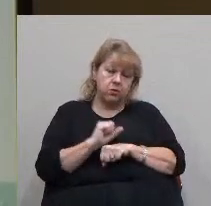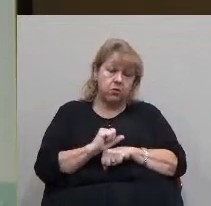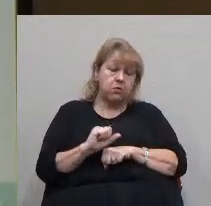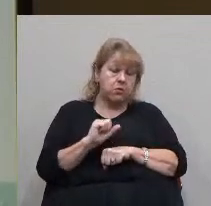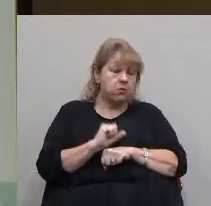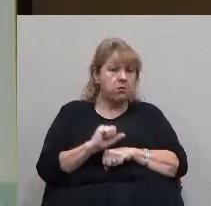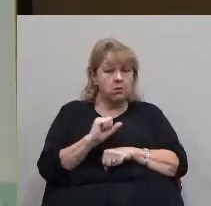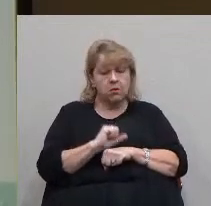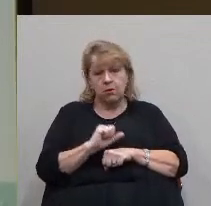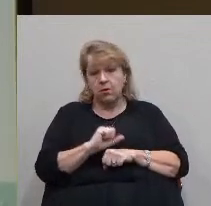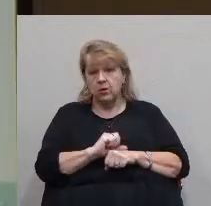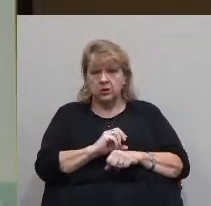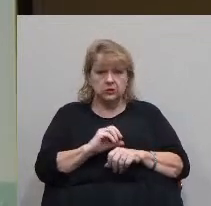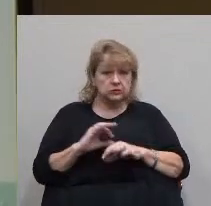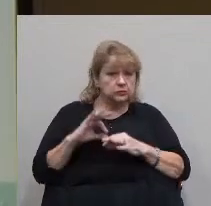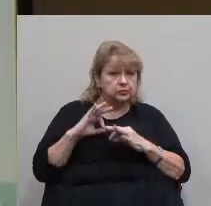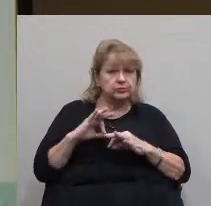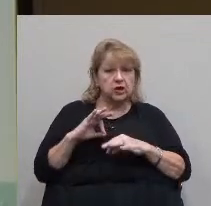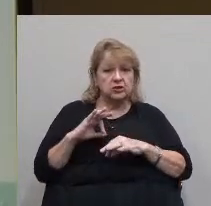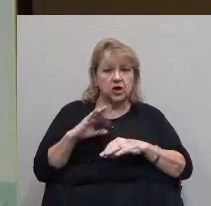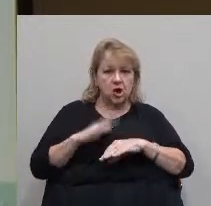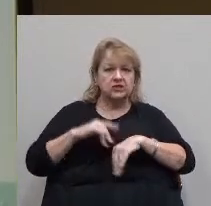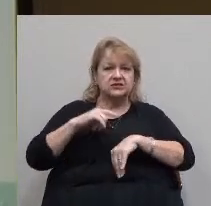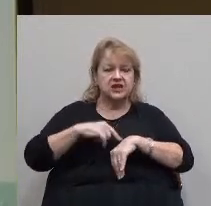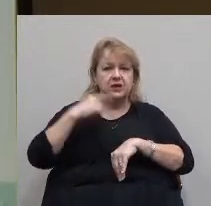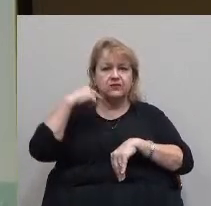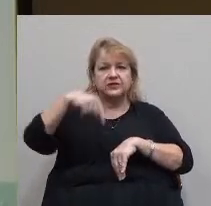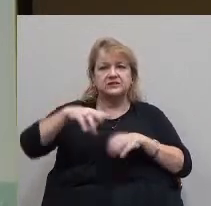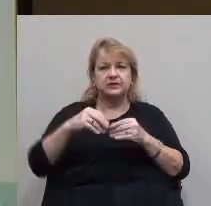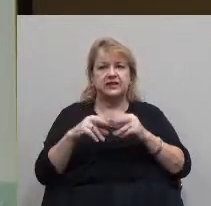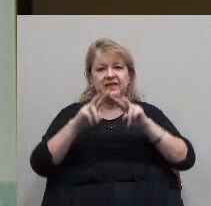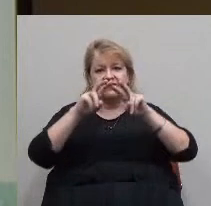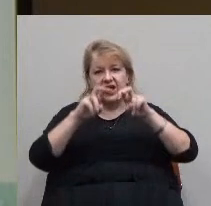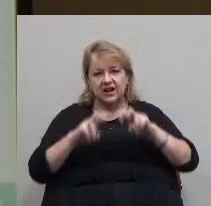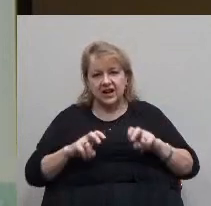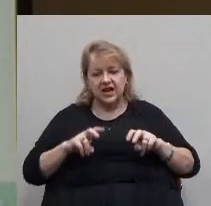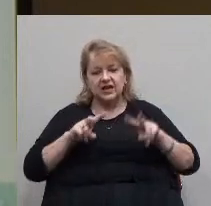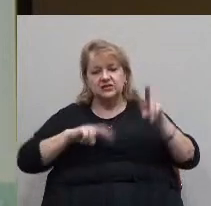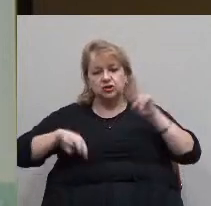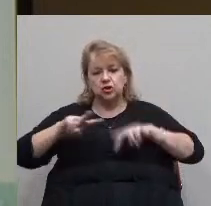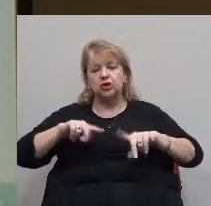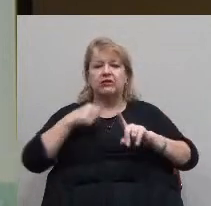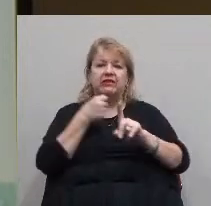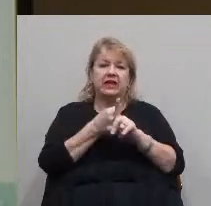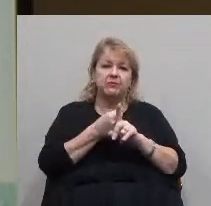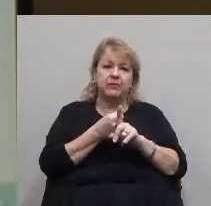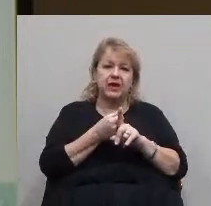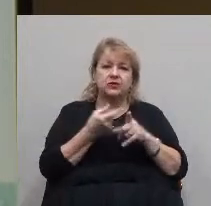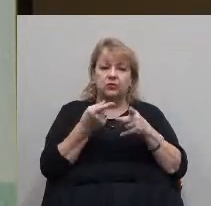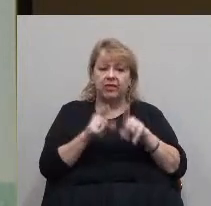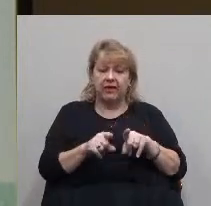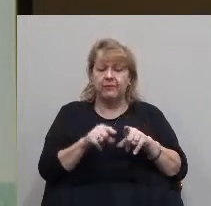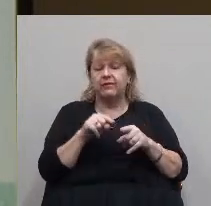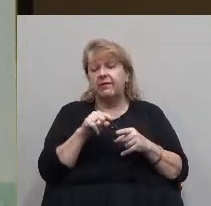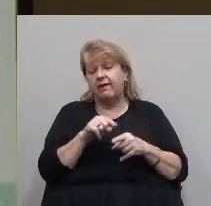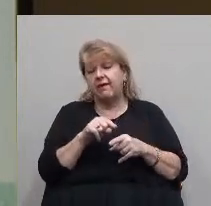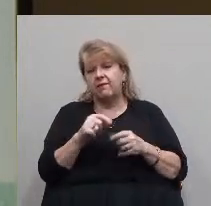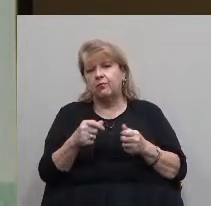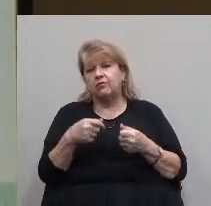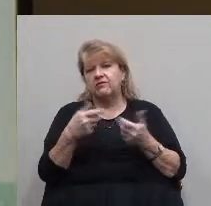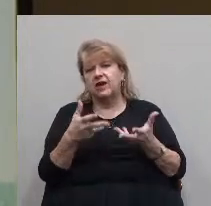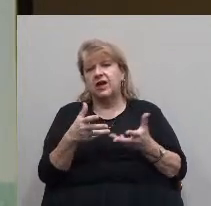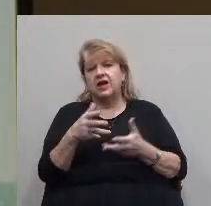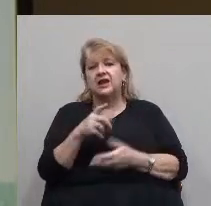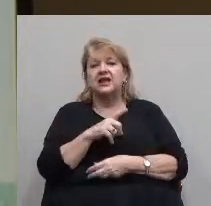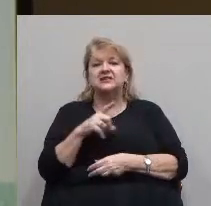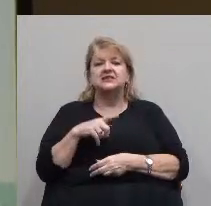this to get this turned around in time for this meeting. They all analyzed these bills, looked at the impact that would happen to it, and provided me with